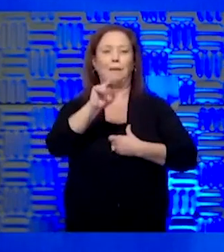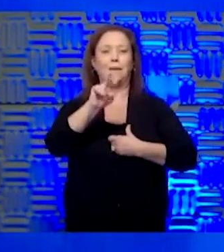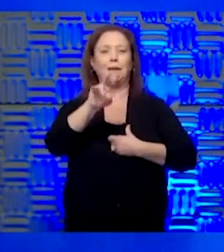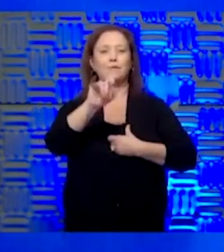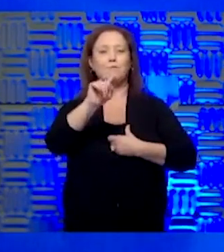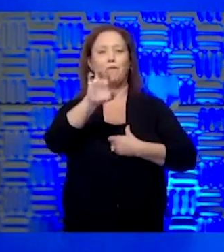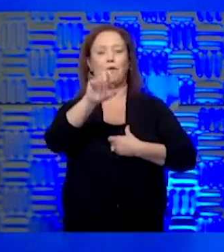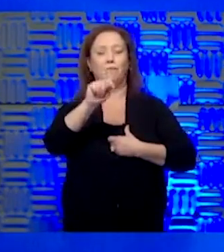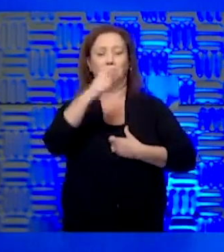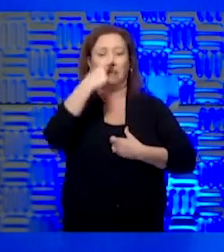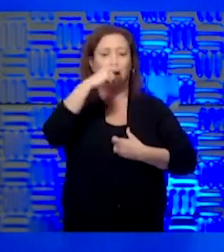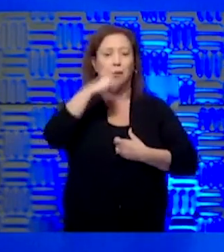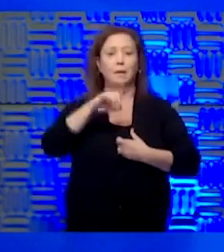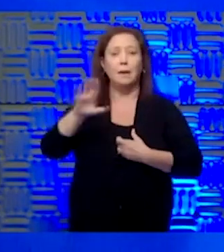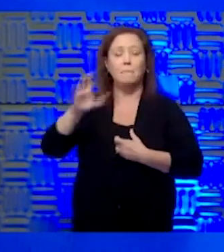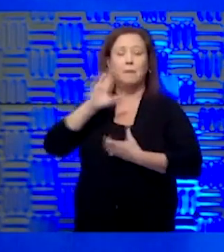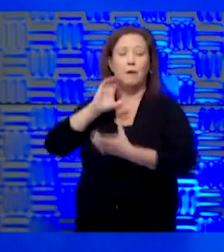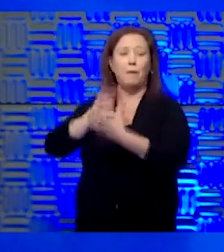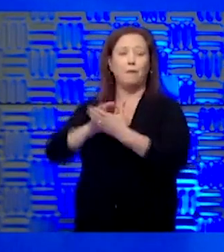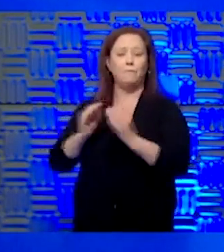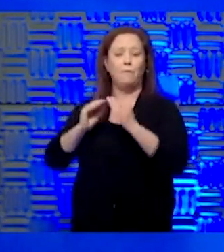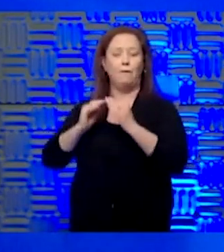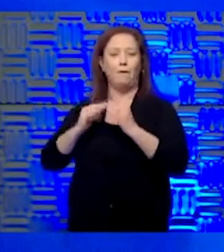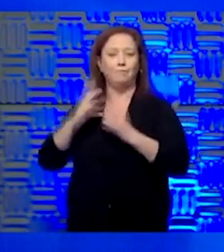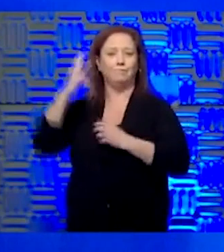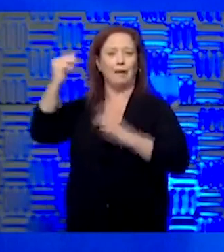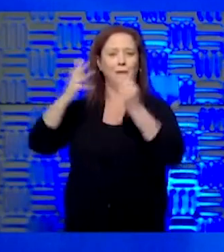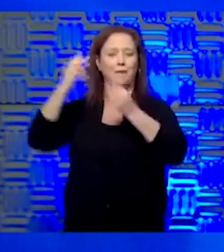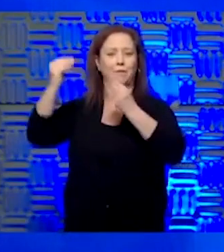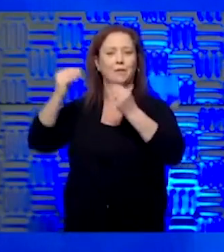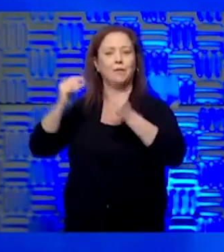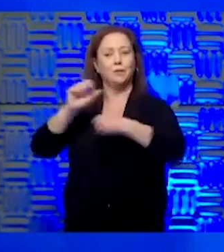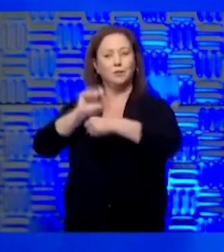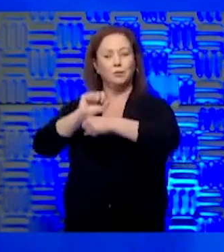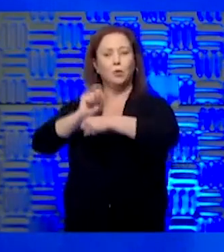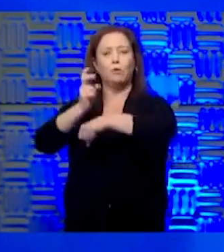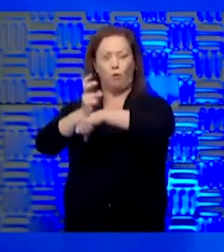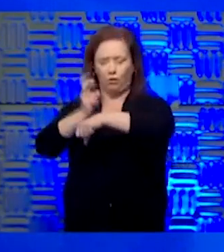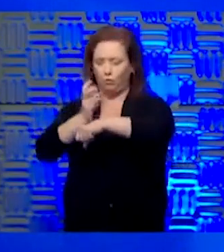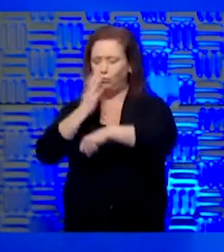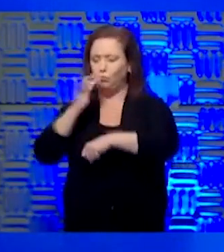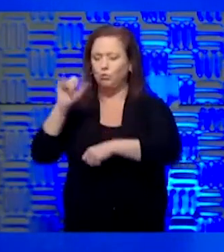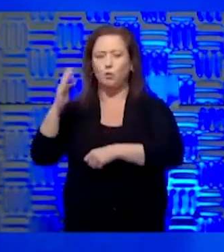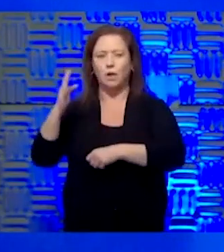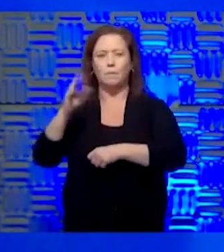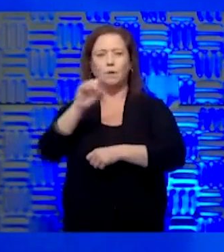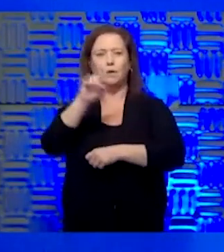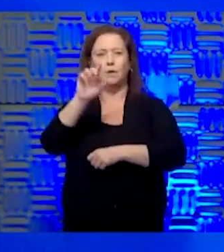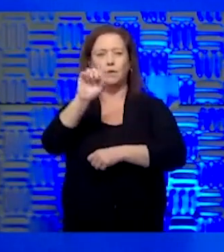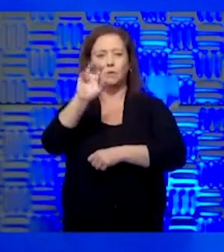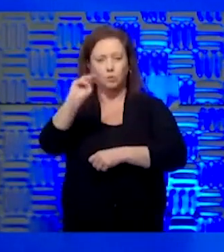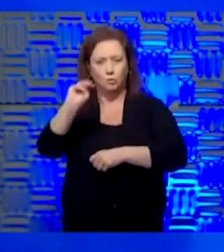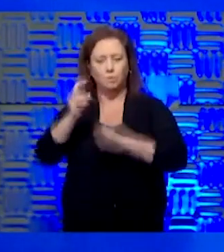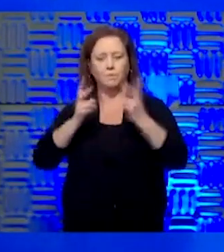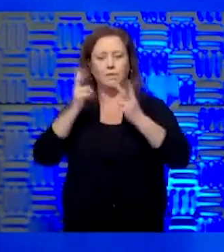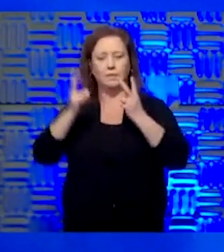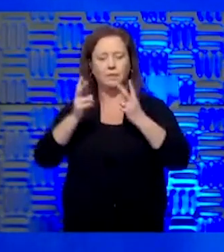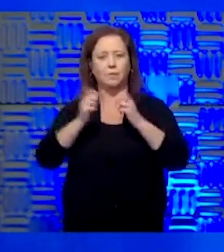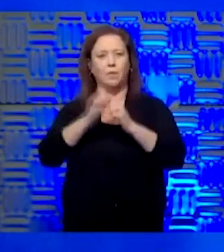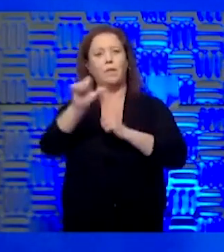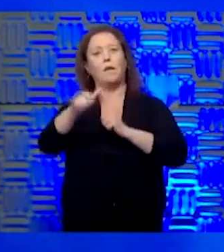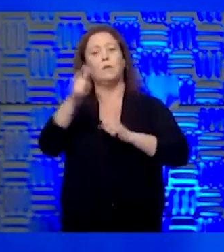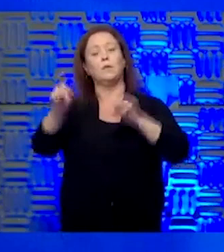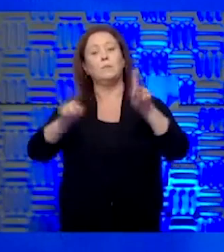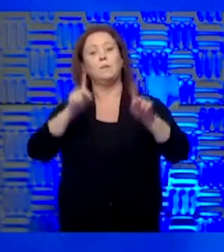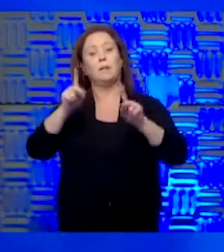much. My wife's a little more of an extrovert, and she's worked hard and done a really good job, and we do Zoom visits and things like that with other